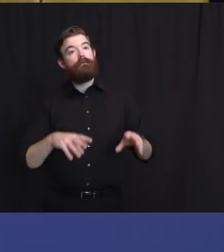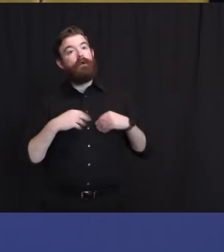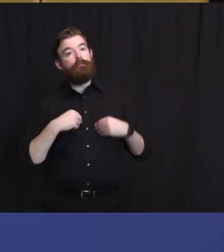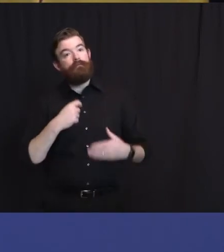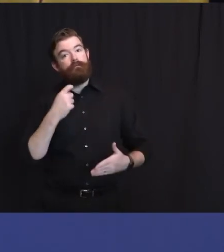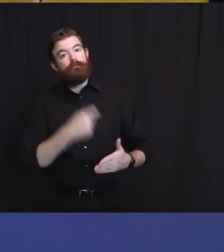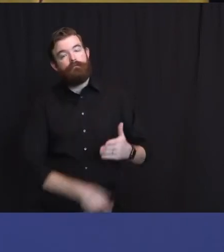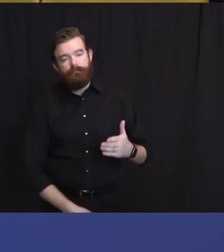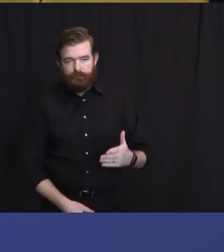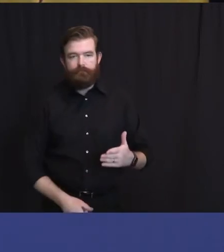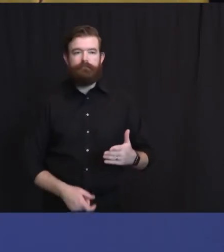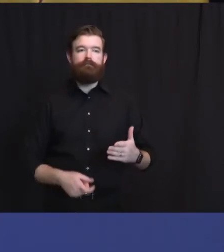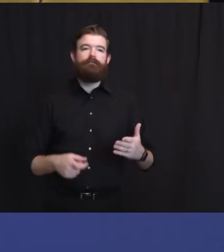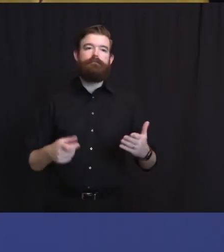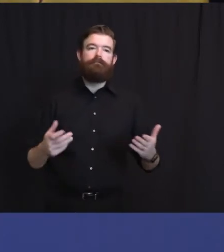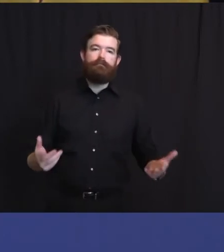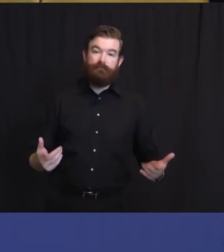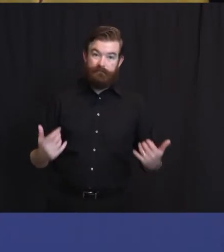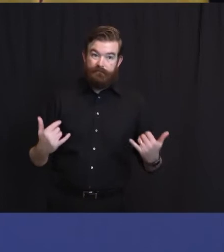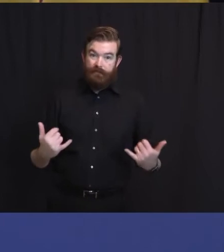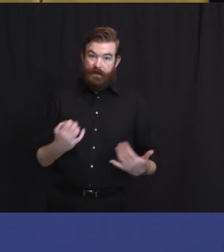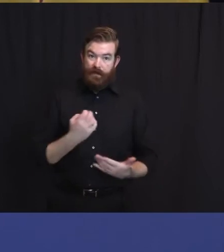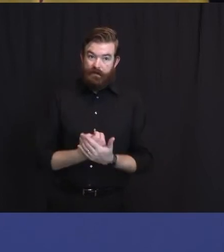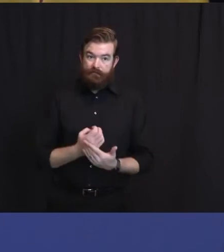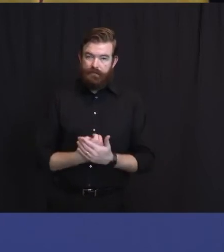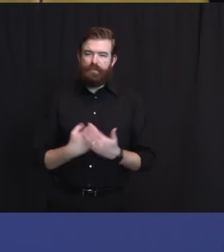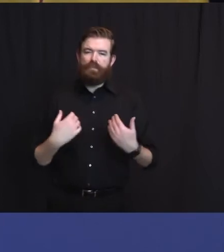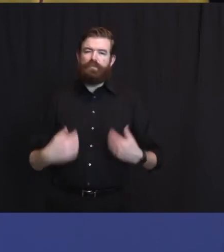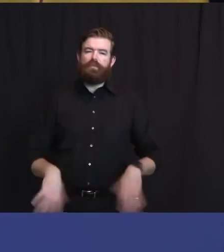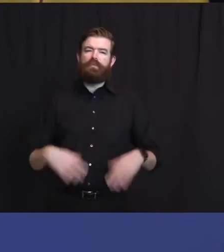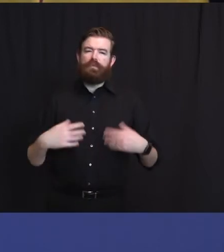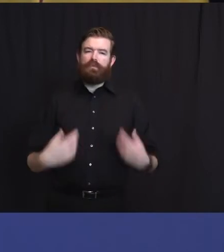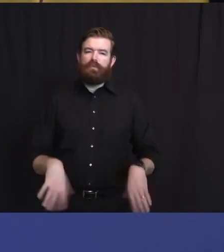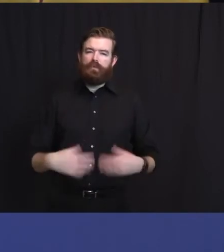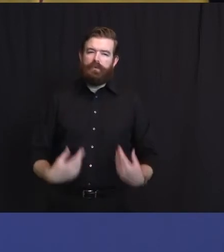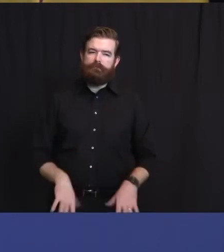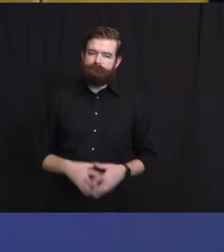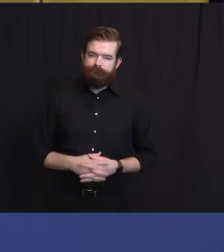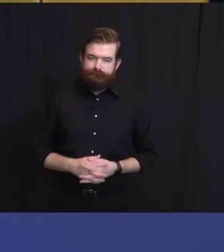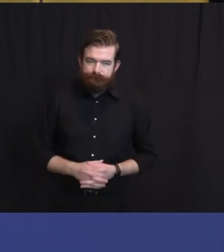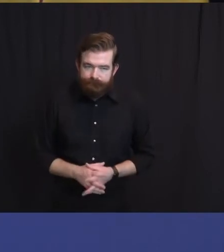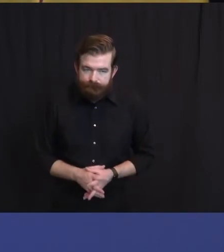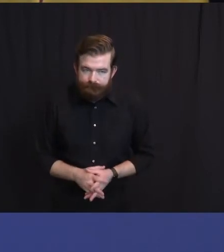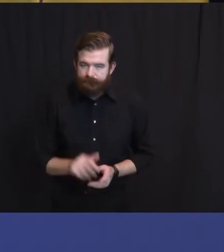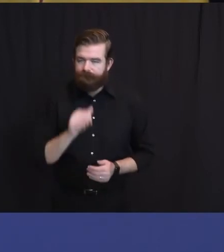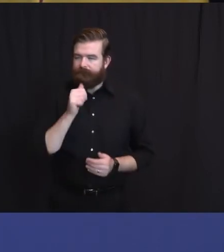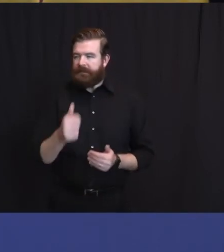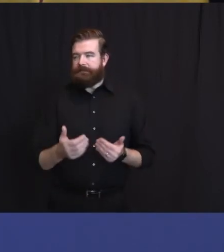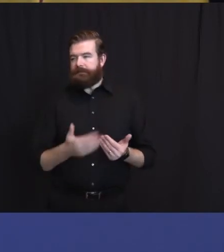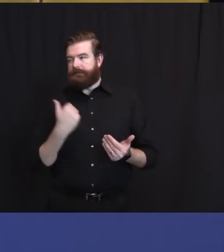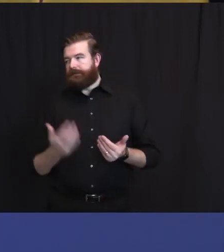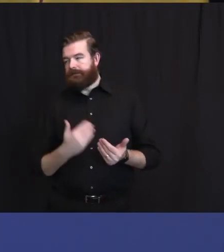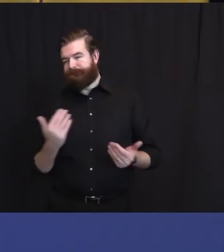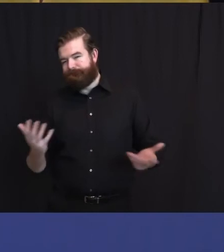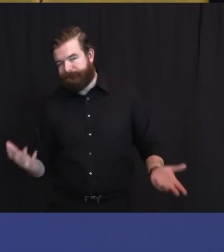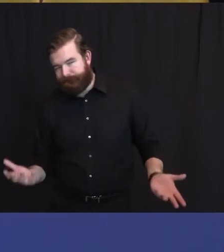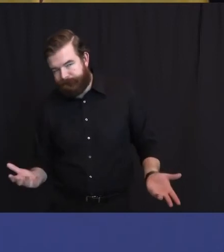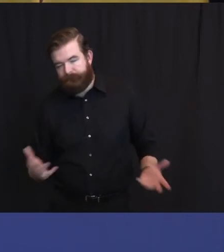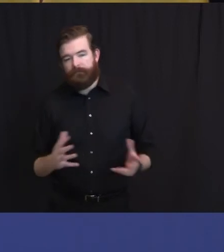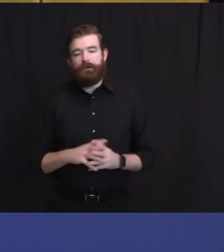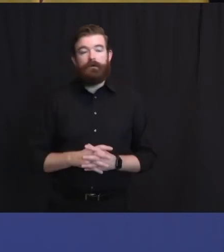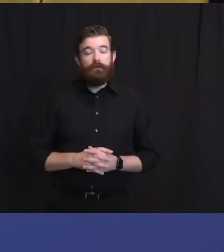unusual economic environment, I think is the understatement of the day. Sir. Hello, Governor. Hey. On vaccines, other states